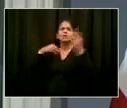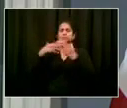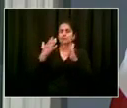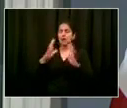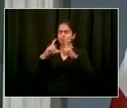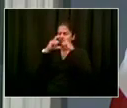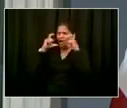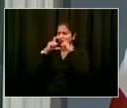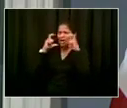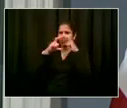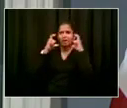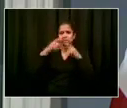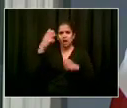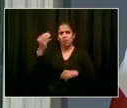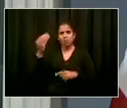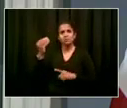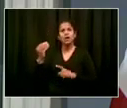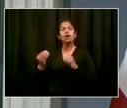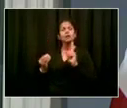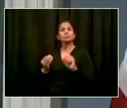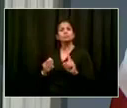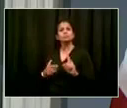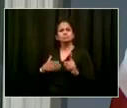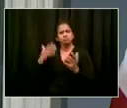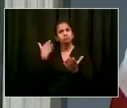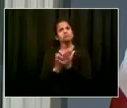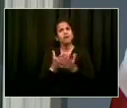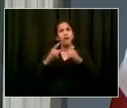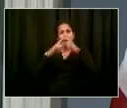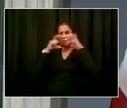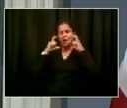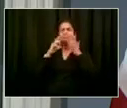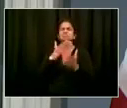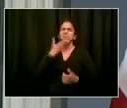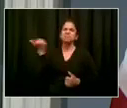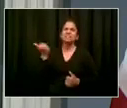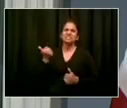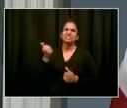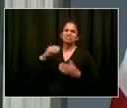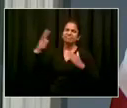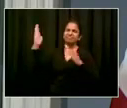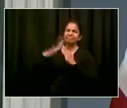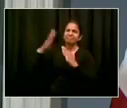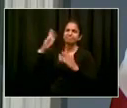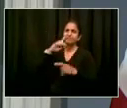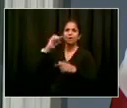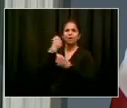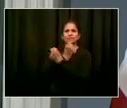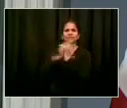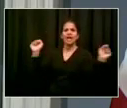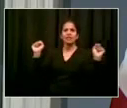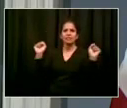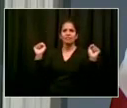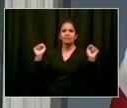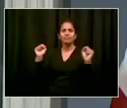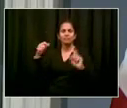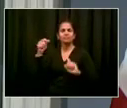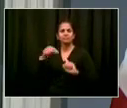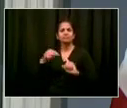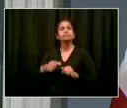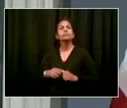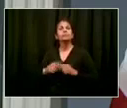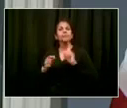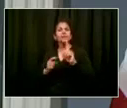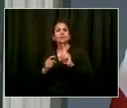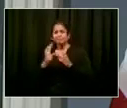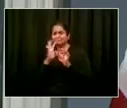different about what's best with face coverings. Face coverings, although simple, are such a vital